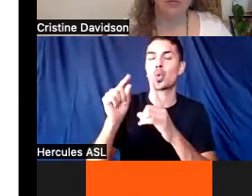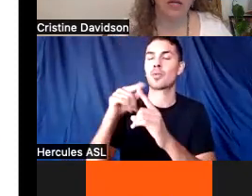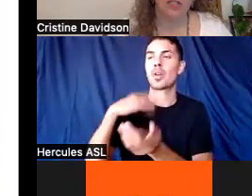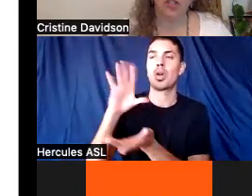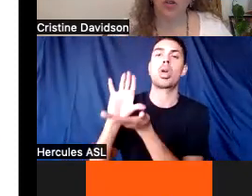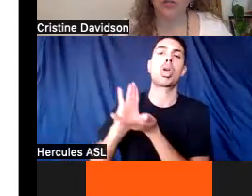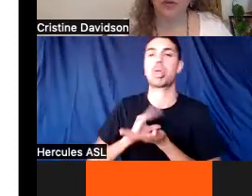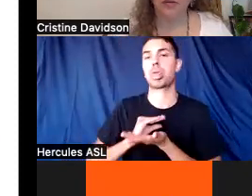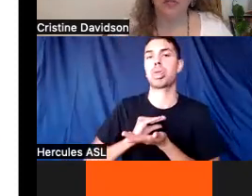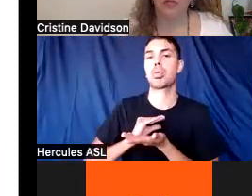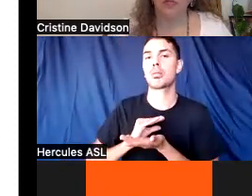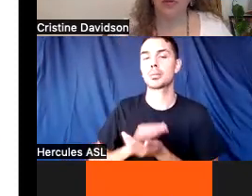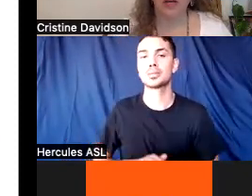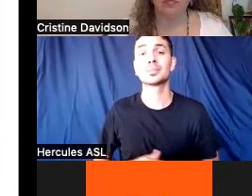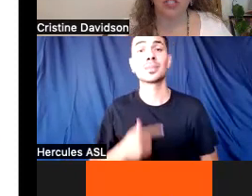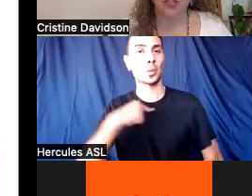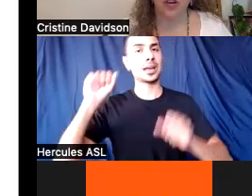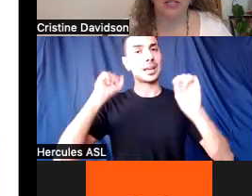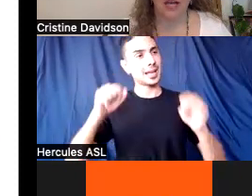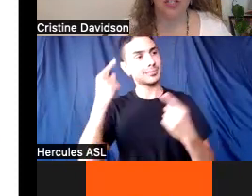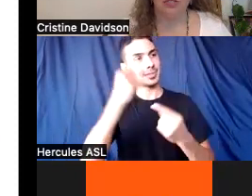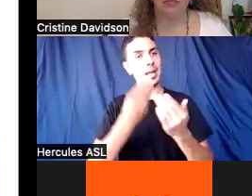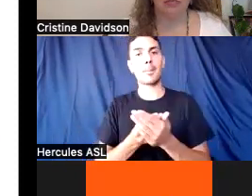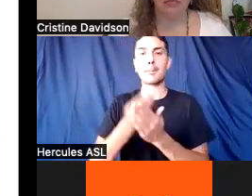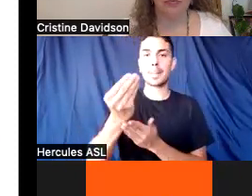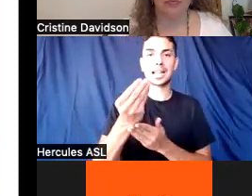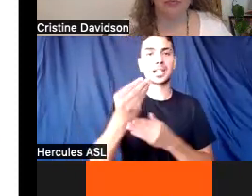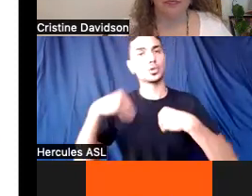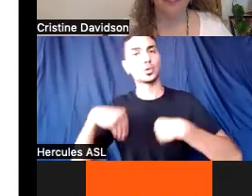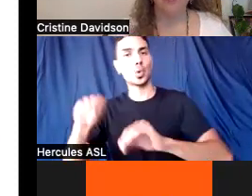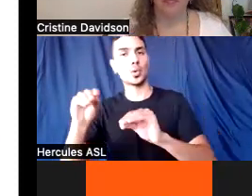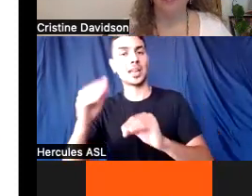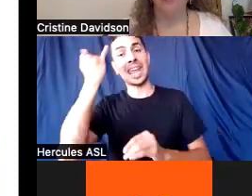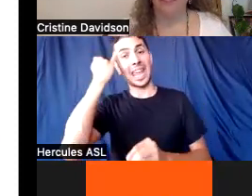We can be bought and sold, right? We become just a transaction.